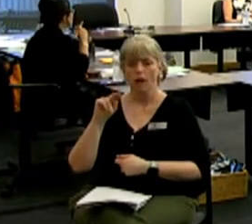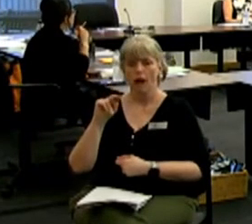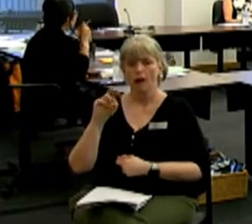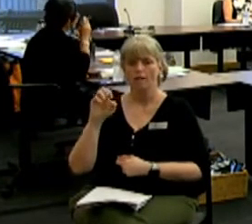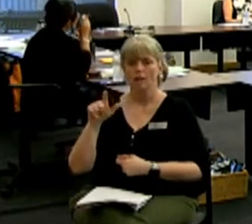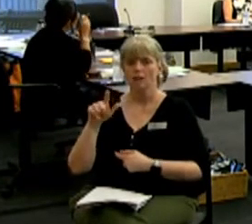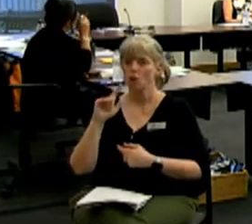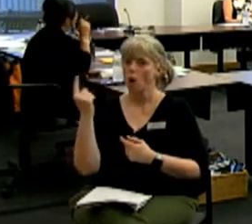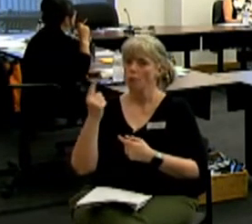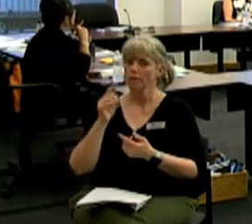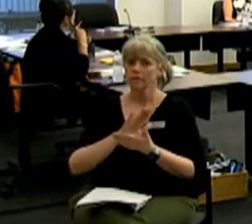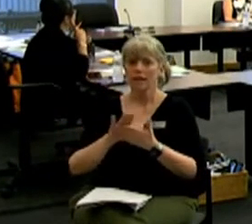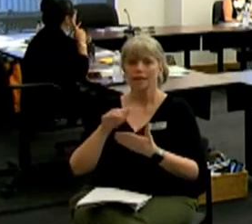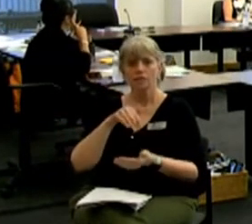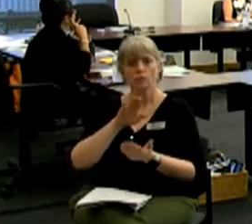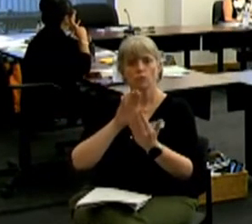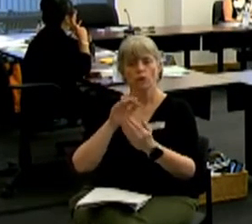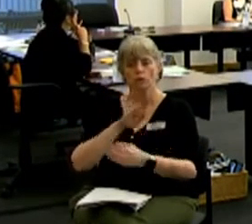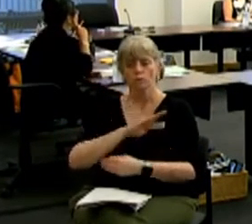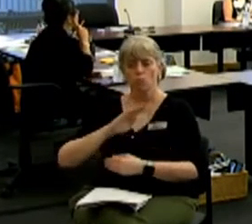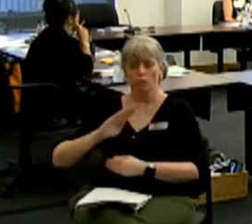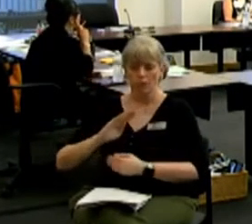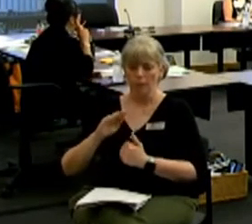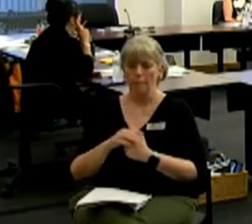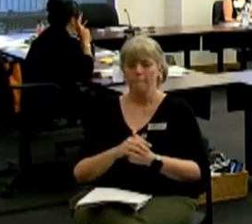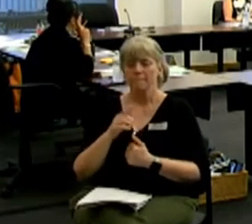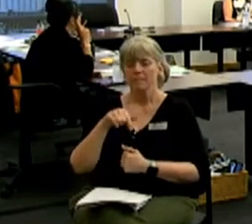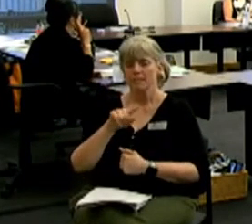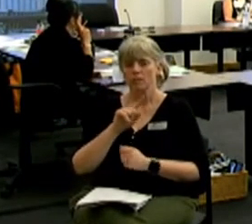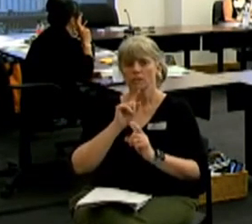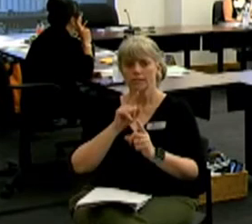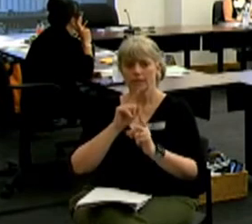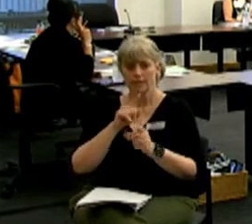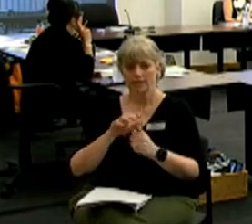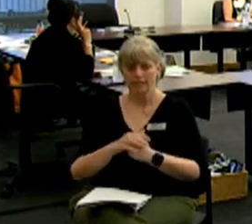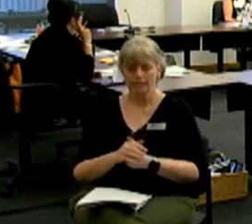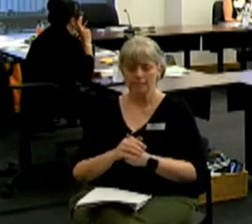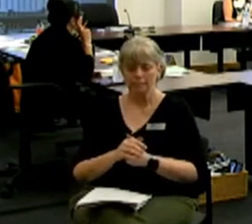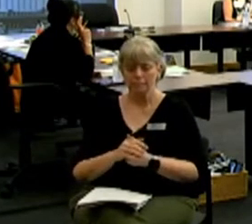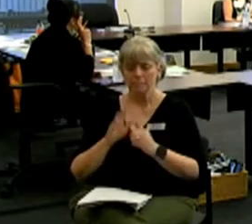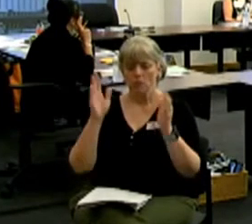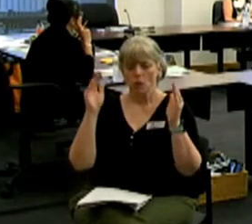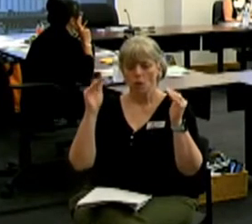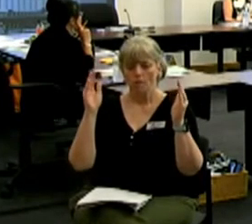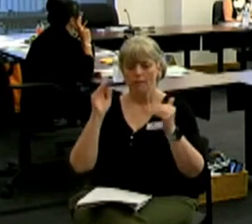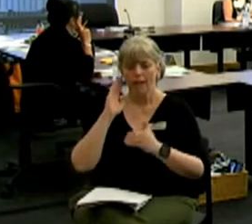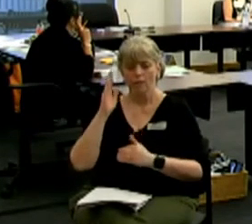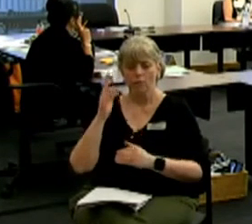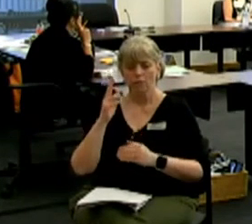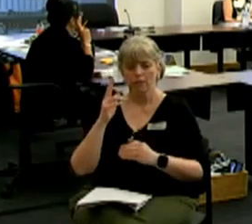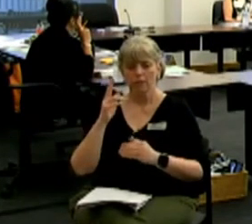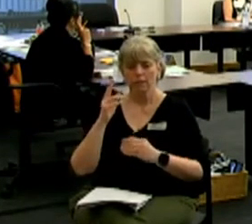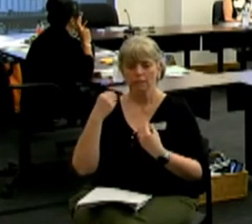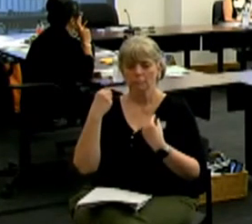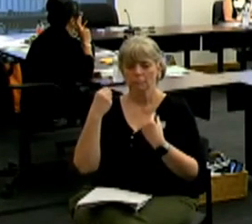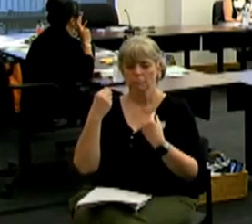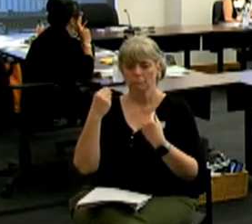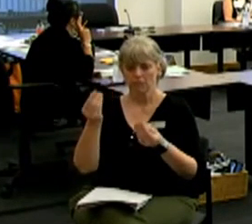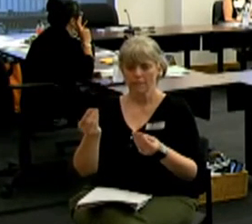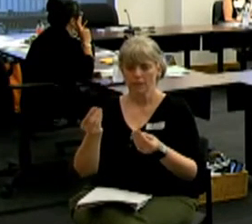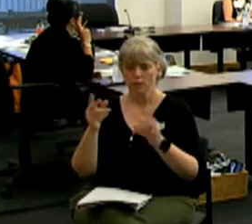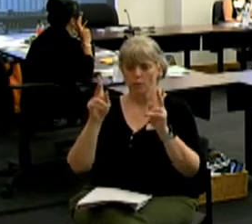It's always nice to address the board and those in attendance. Hopefully I will be attending these in